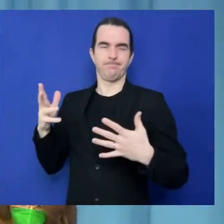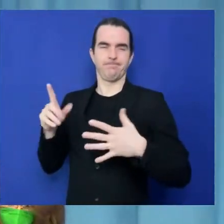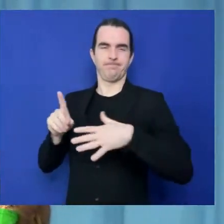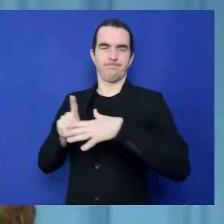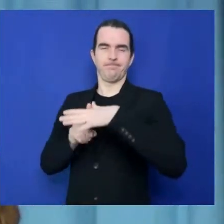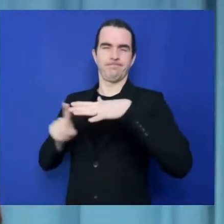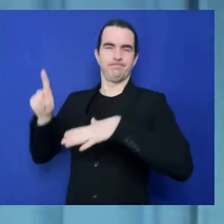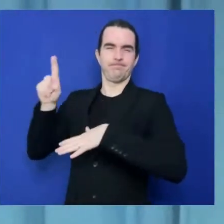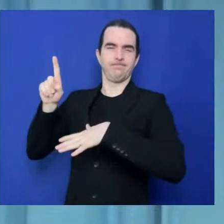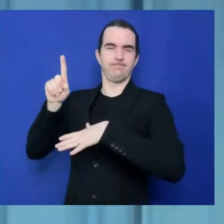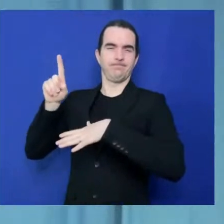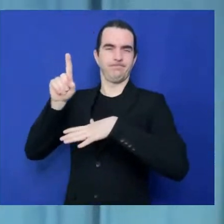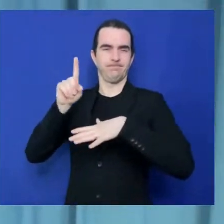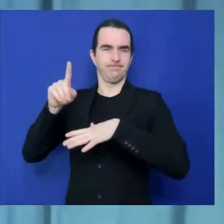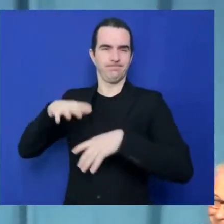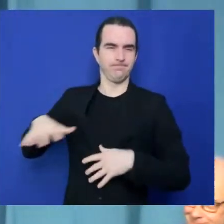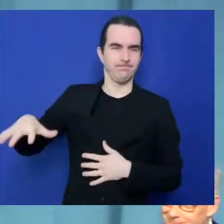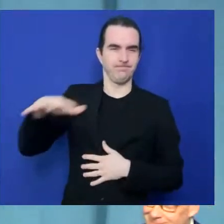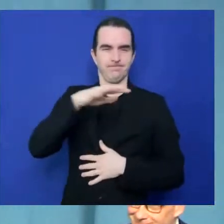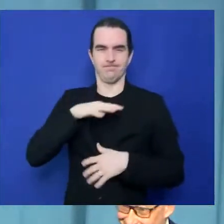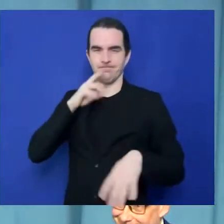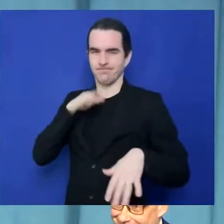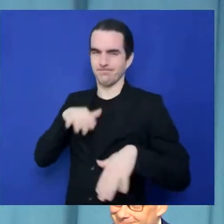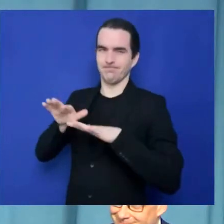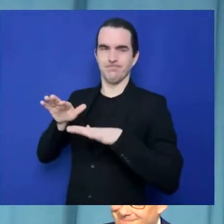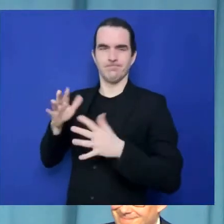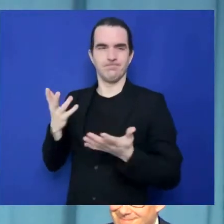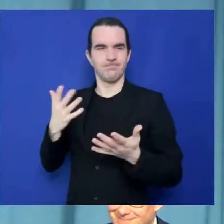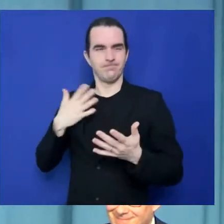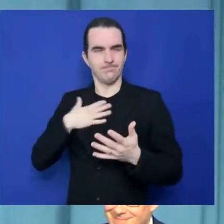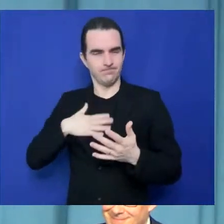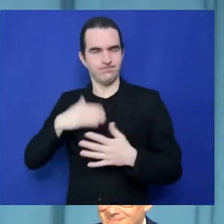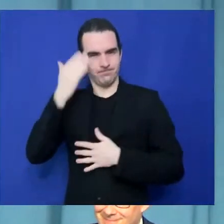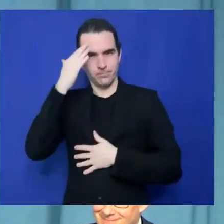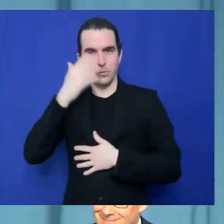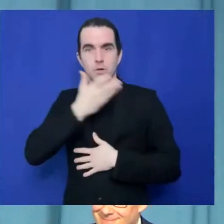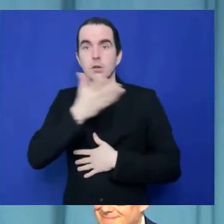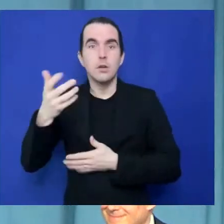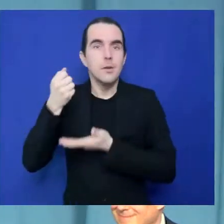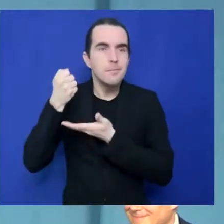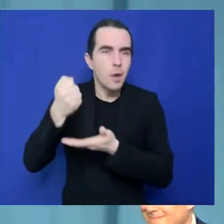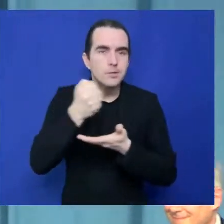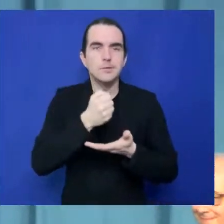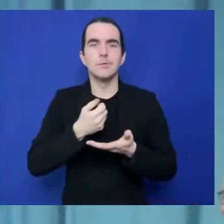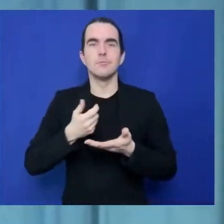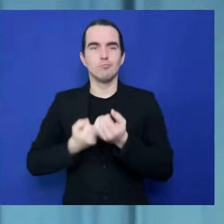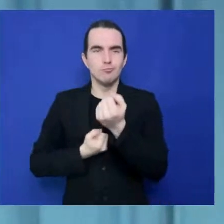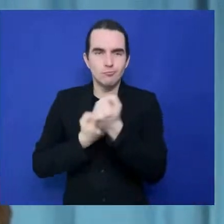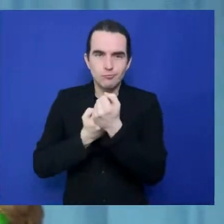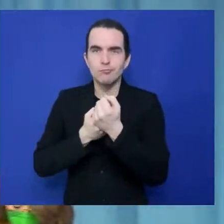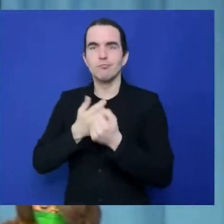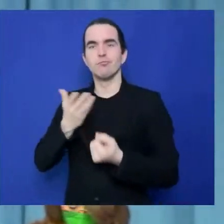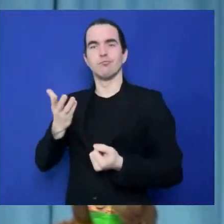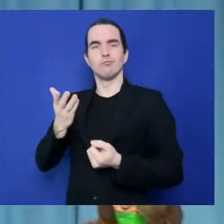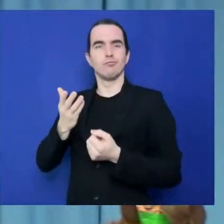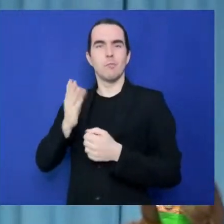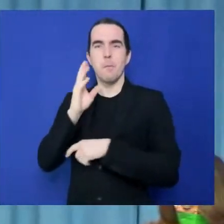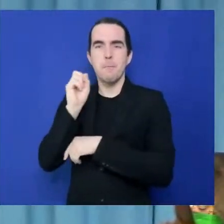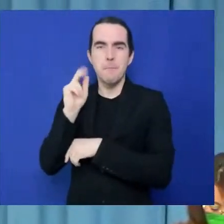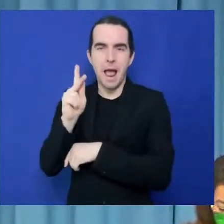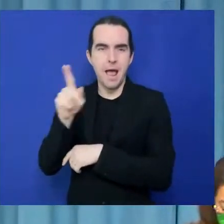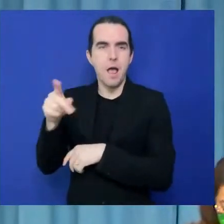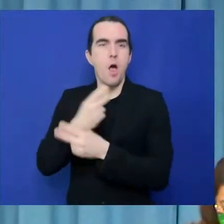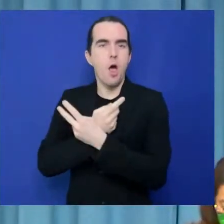be announcing a Financial Inclusion Award, which is deepening their commitment to the work that we are doing together. So I just